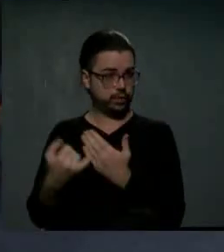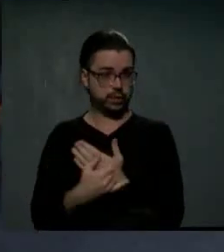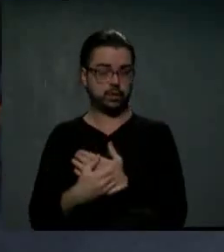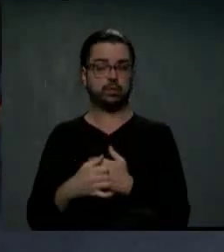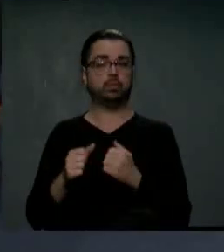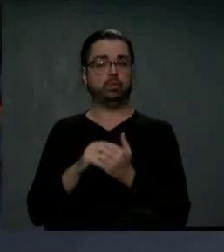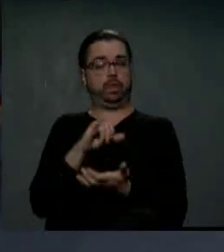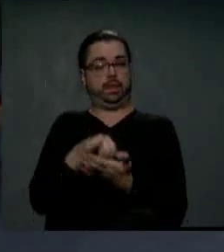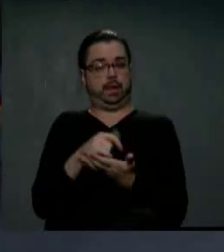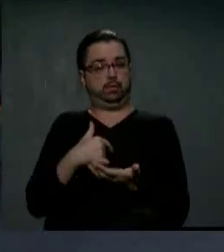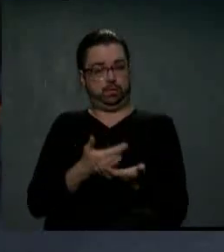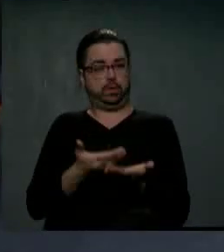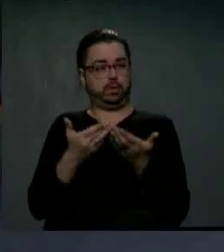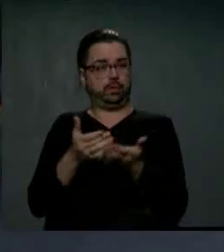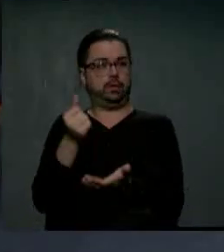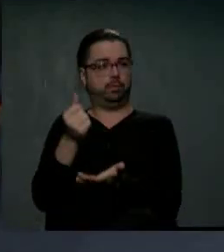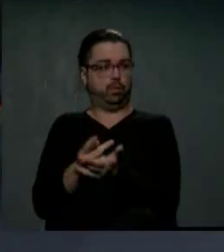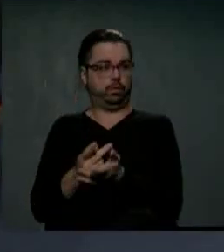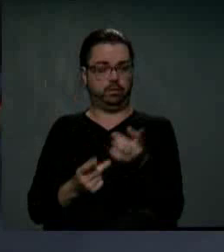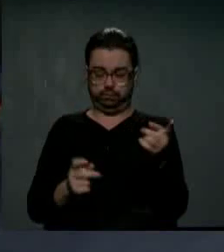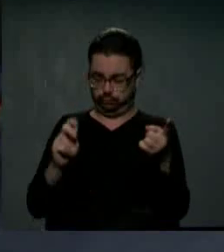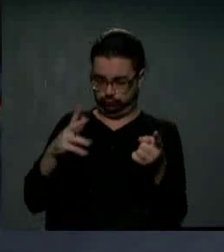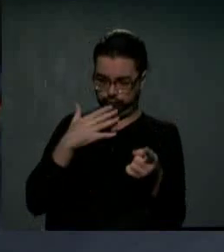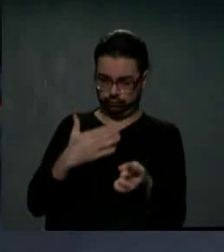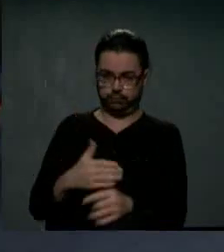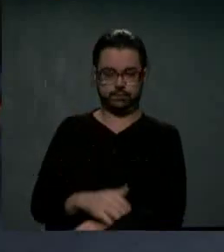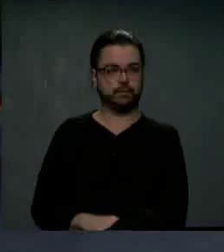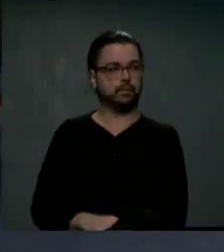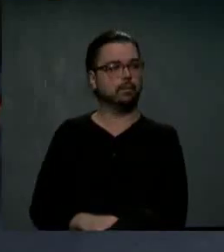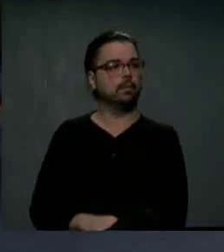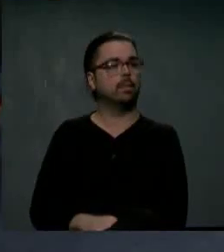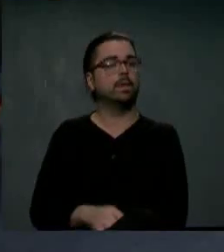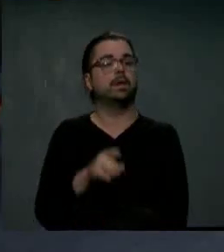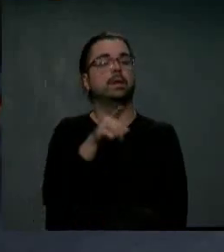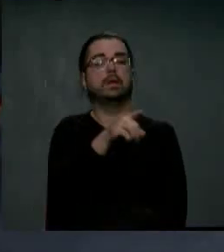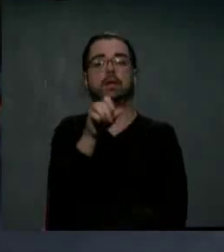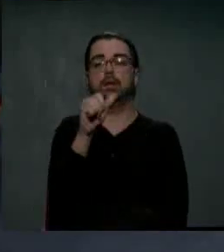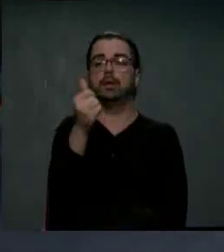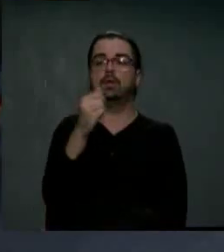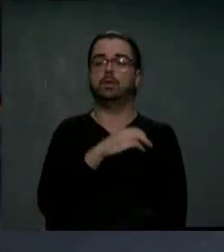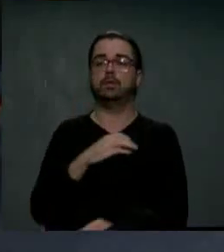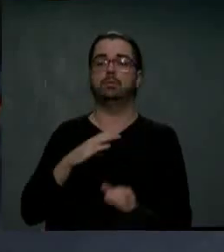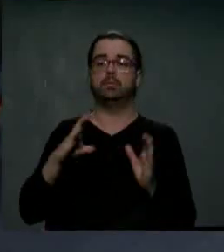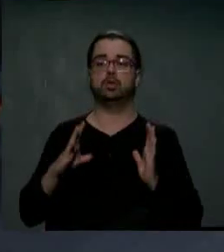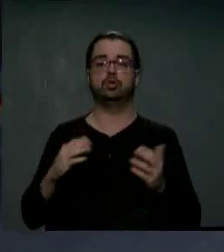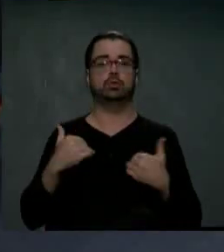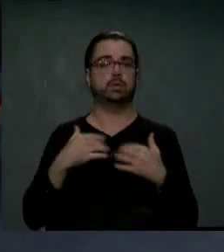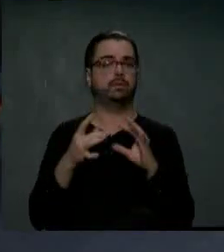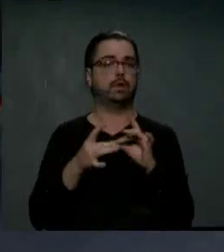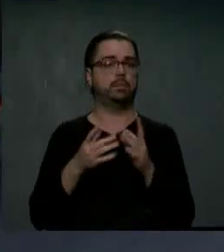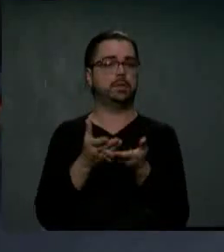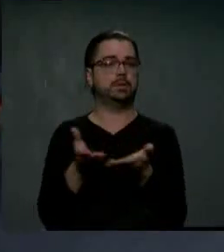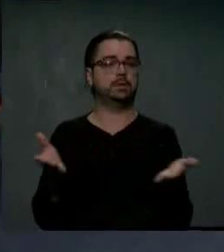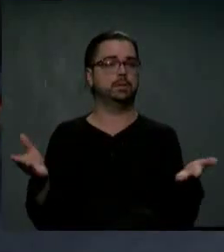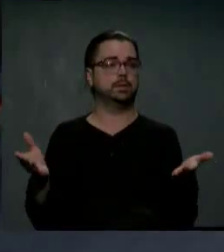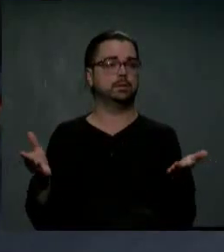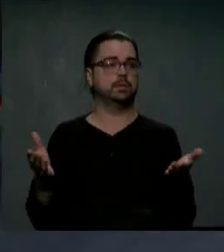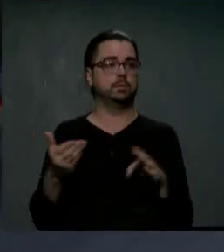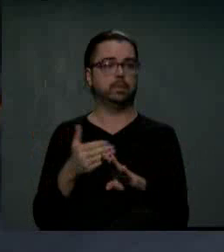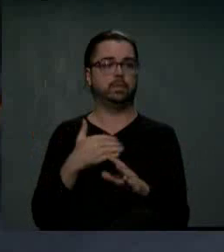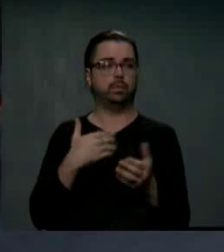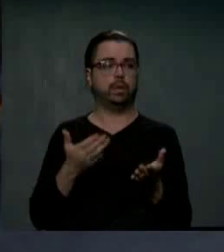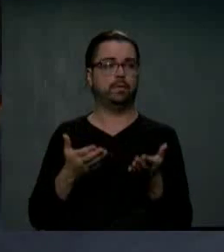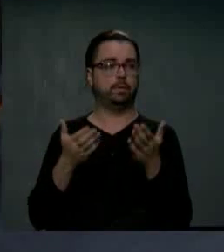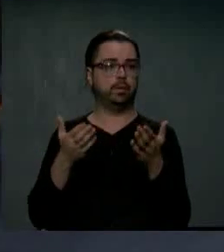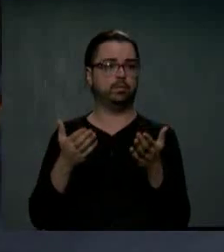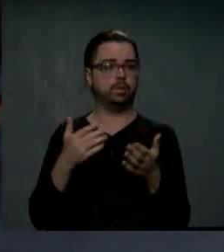would recommend approval. Thank you. Any other commissioners? Well, before we have a motion,